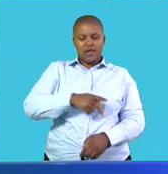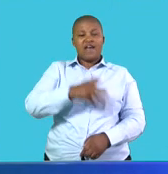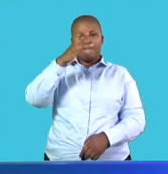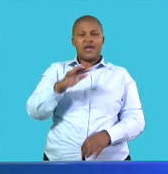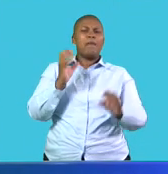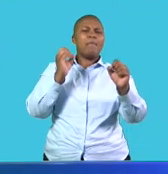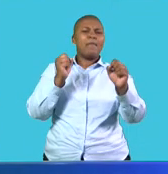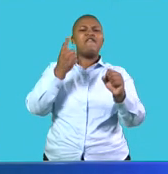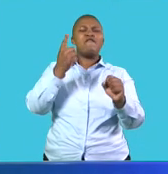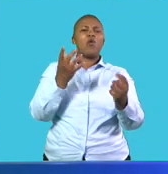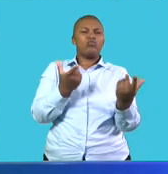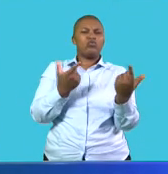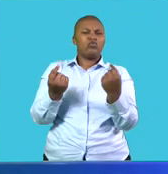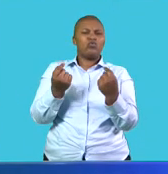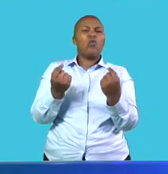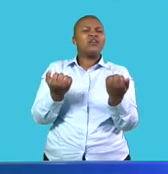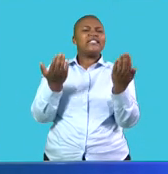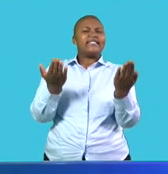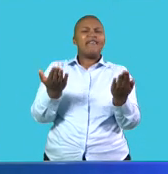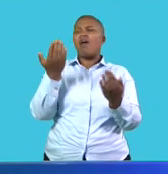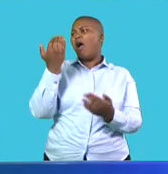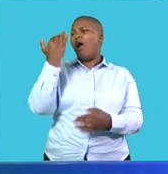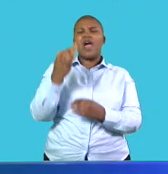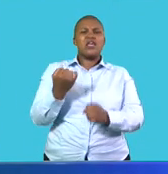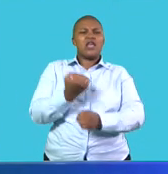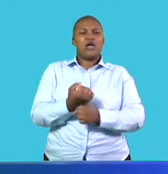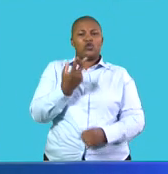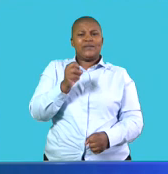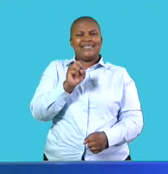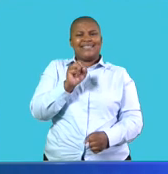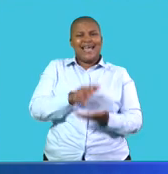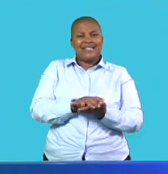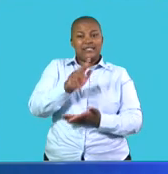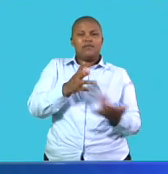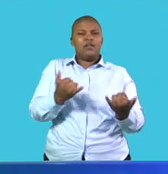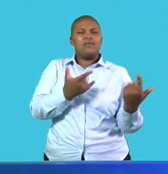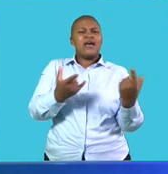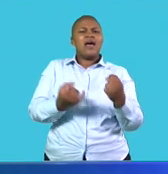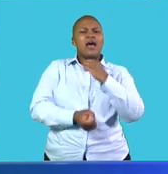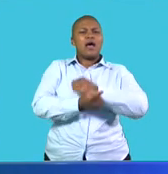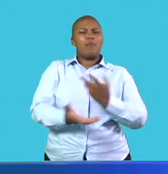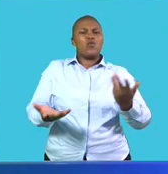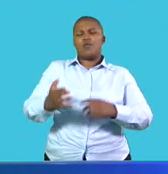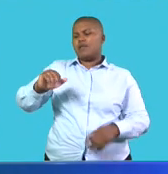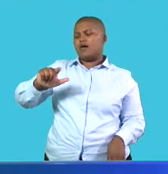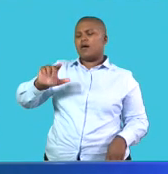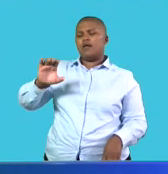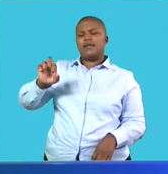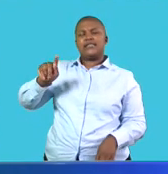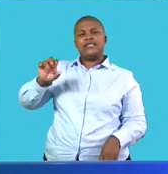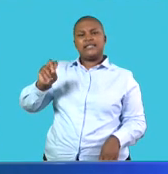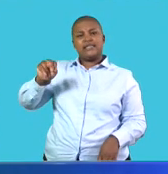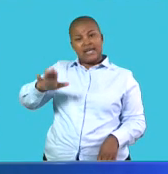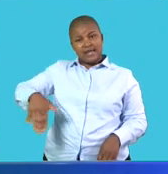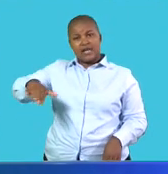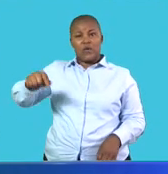wokubuyekezwa kwezethembiso zango-2019 obubanjwe le-Albertini namhlanje ngezikhathi zasekuseni, uLesufu ugcizelele inqubekela phambili ephawulekayo kwezinselelo